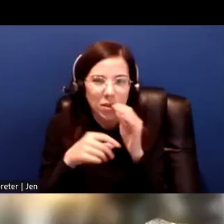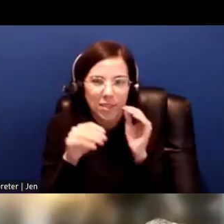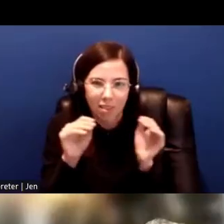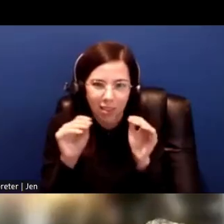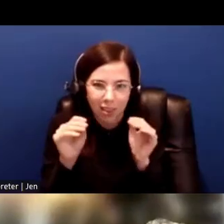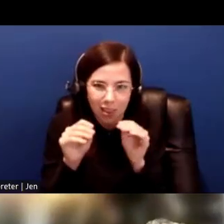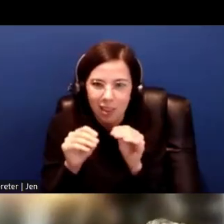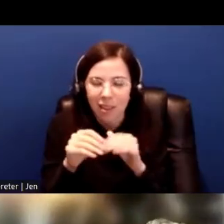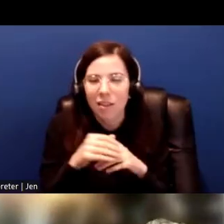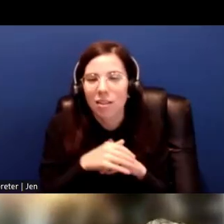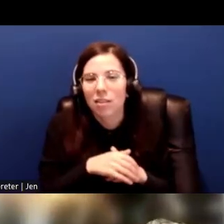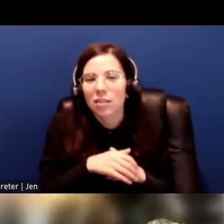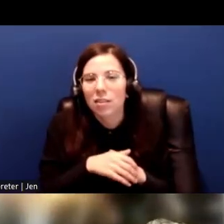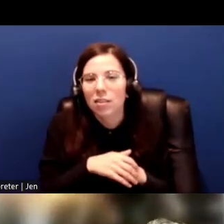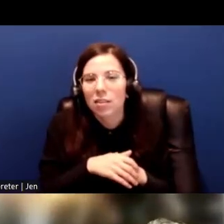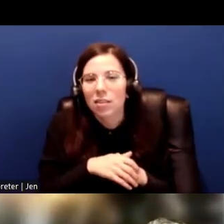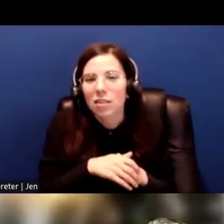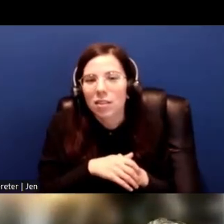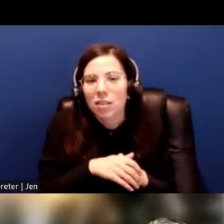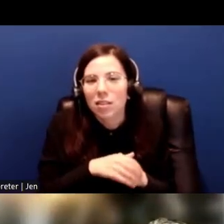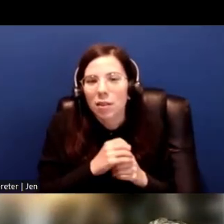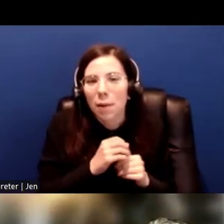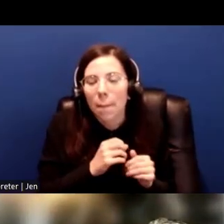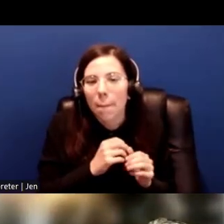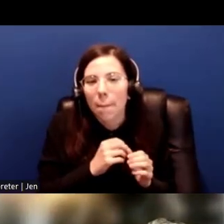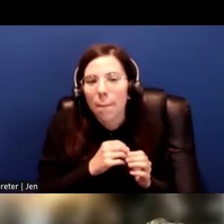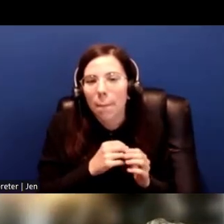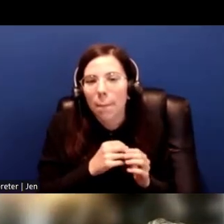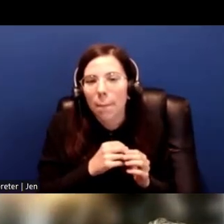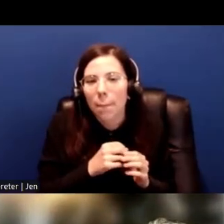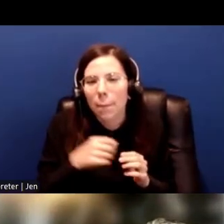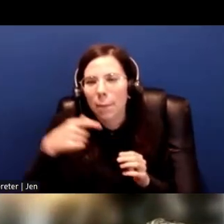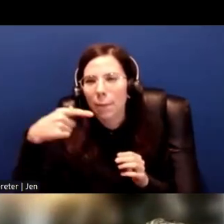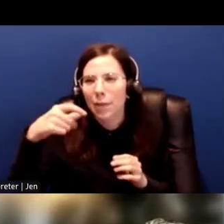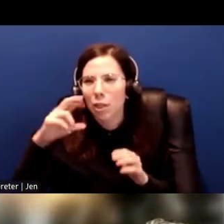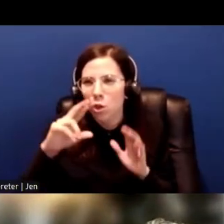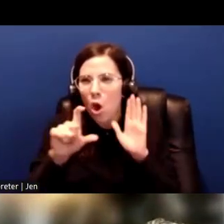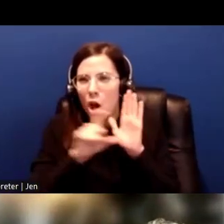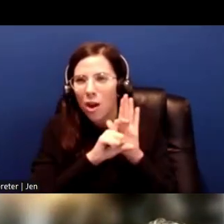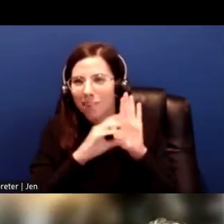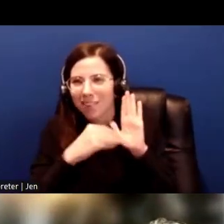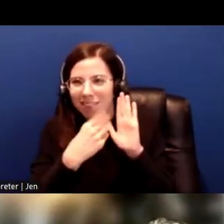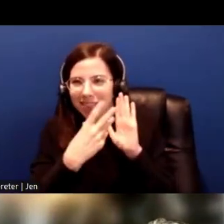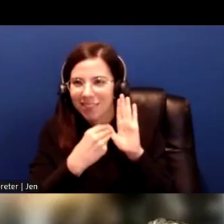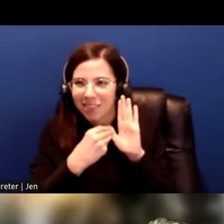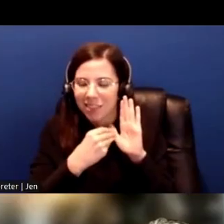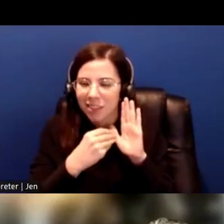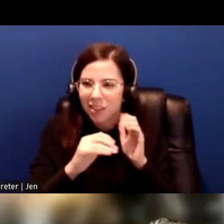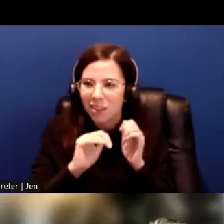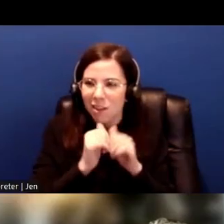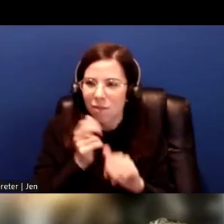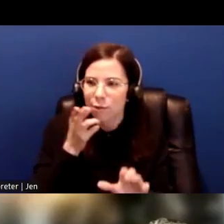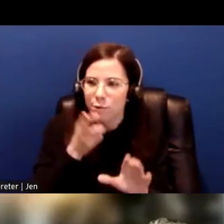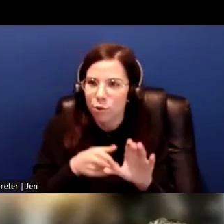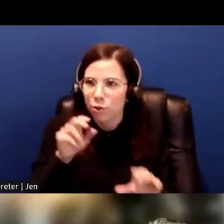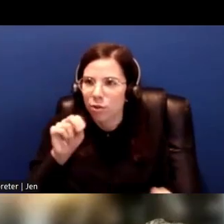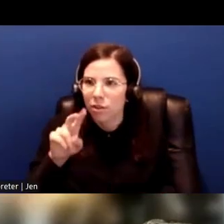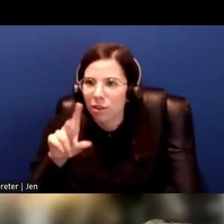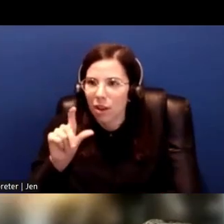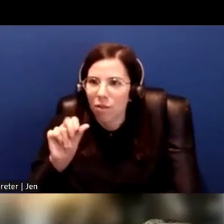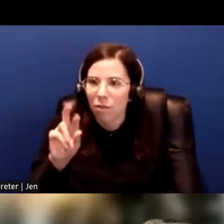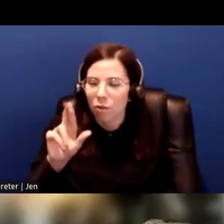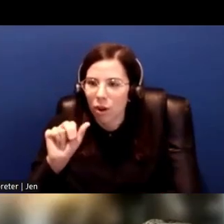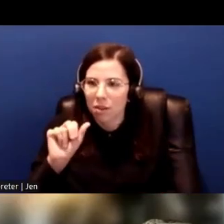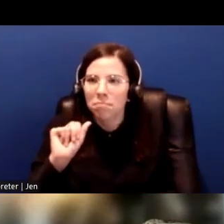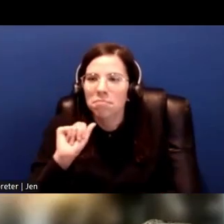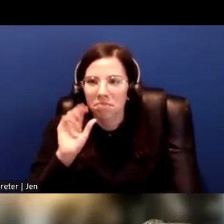membership. And I put the QR code was on the last slide for how to, join NAVRA. And I